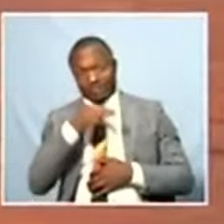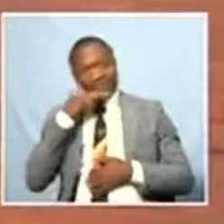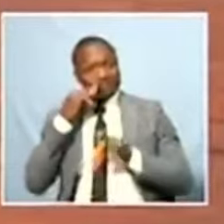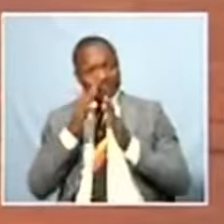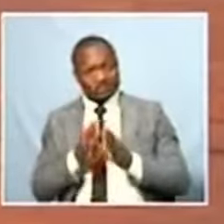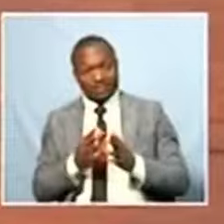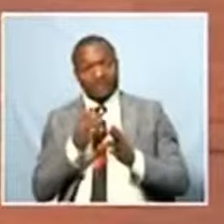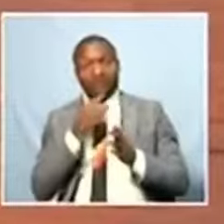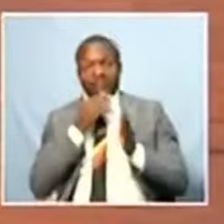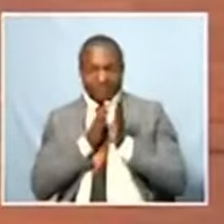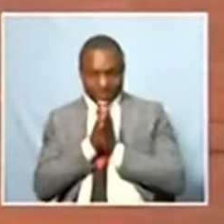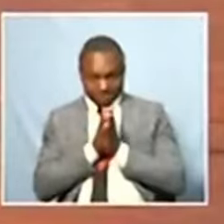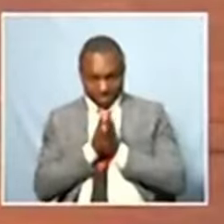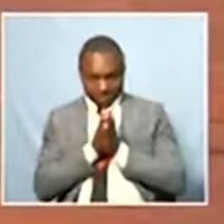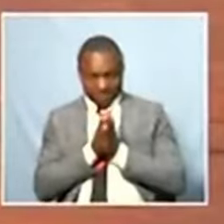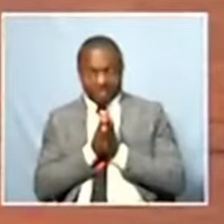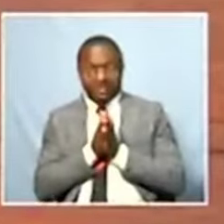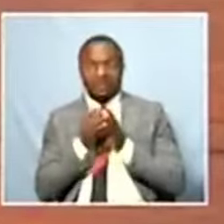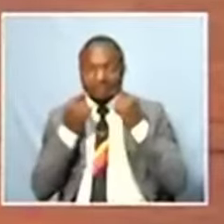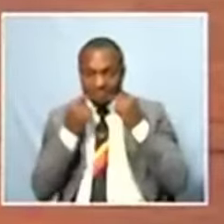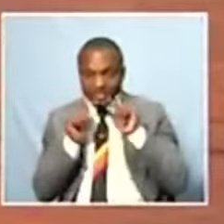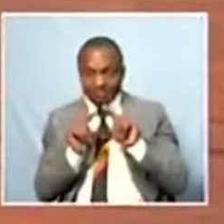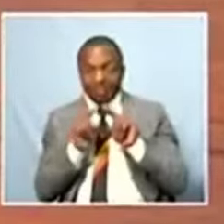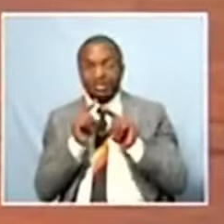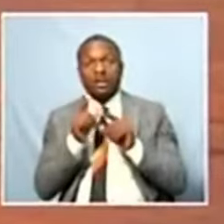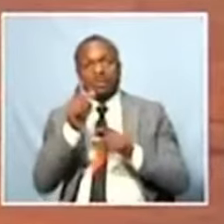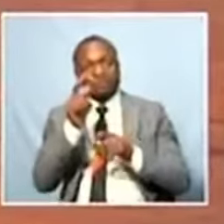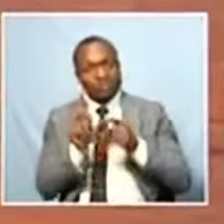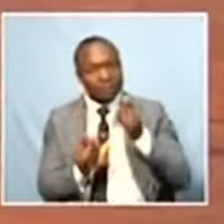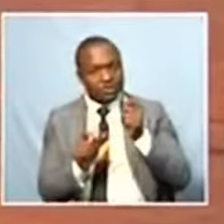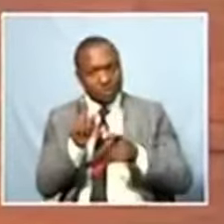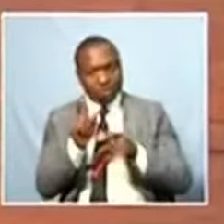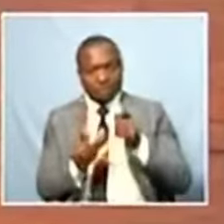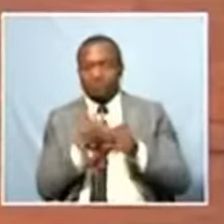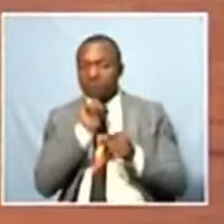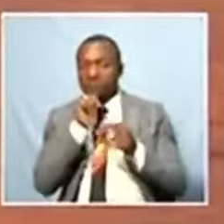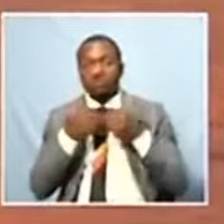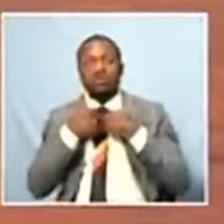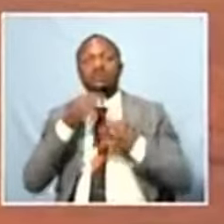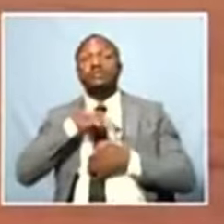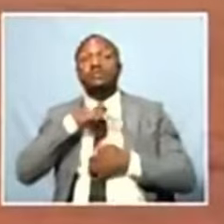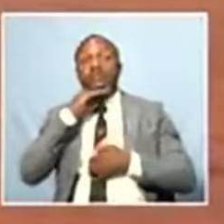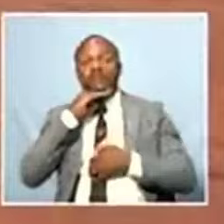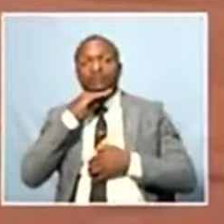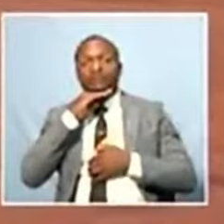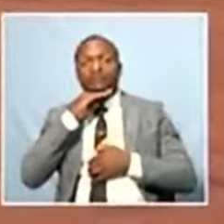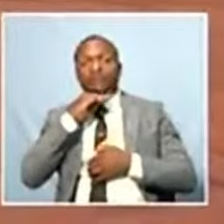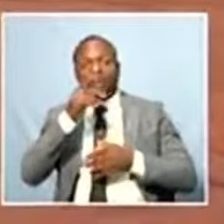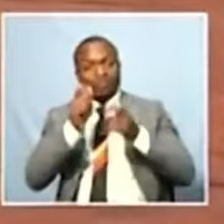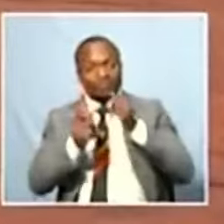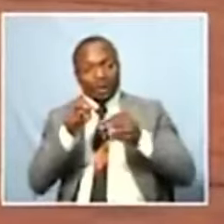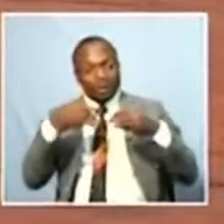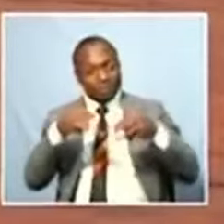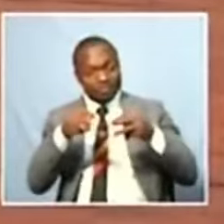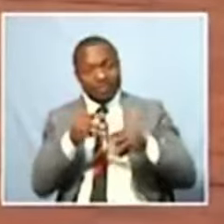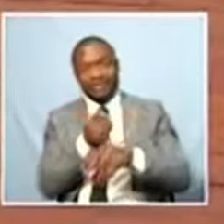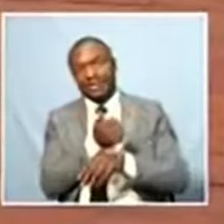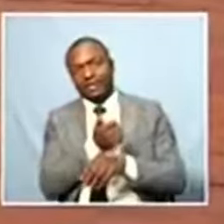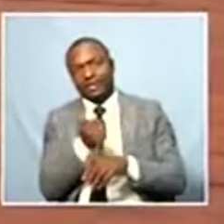declare interest on that. The milk, there is no enough milk on the market. And in any